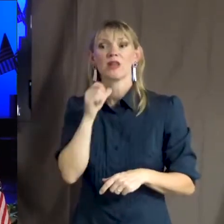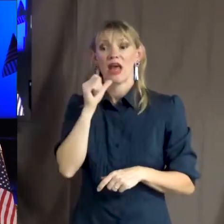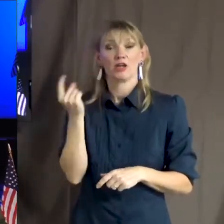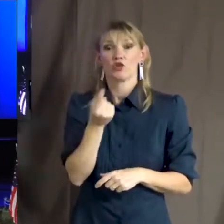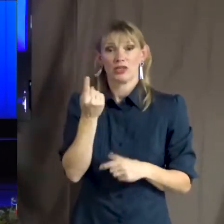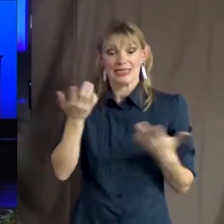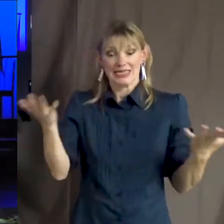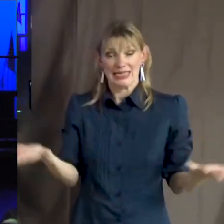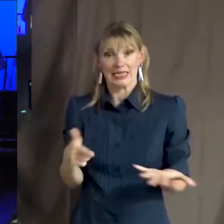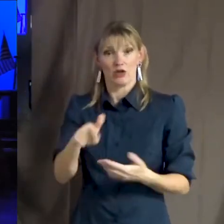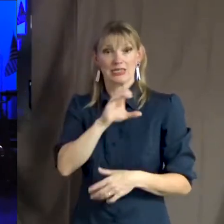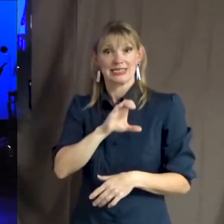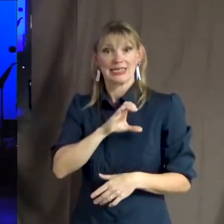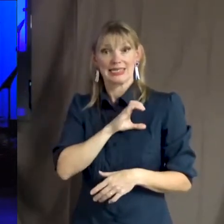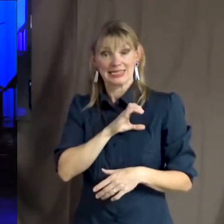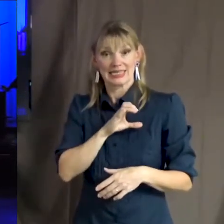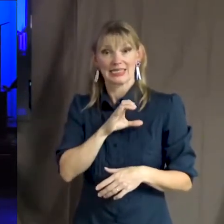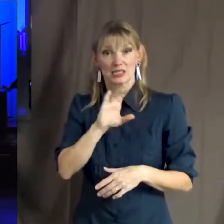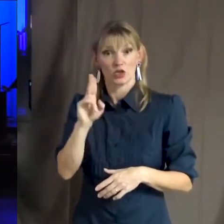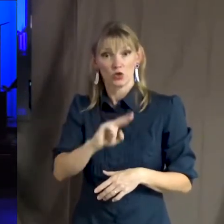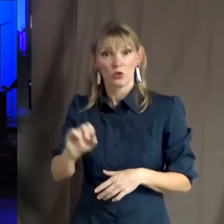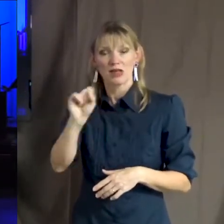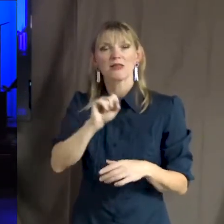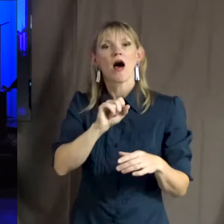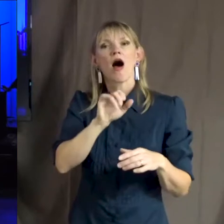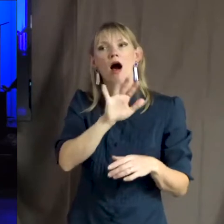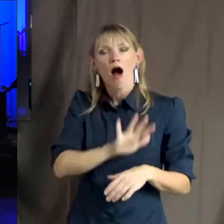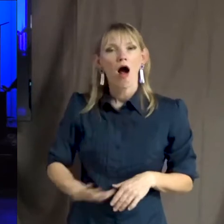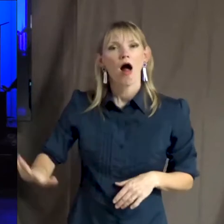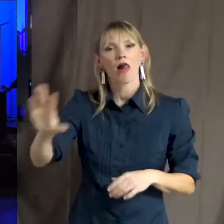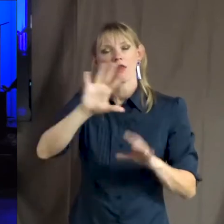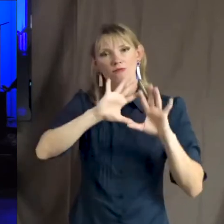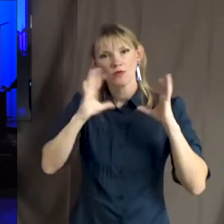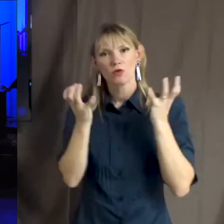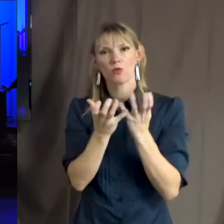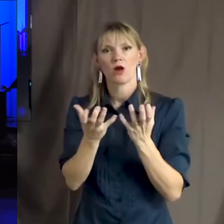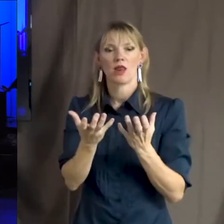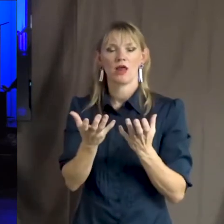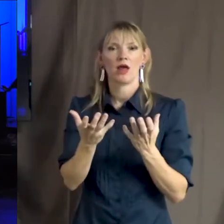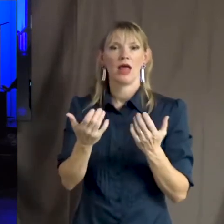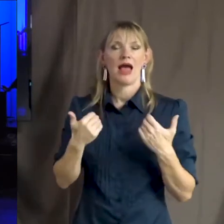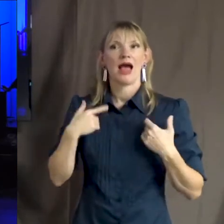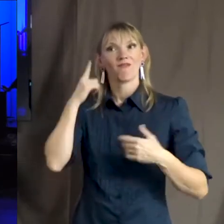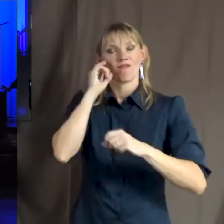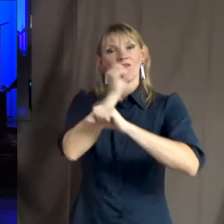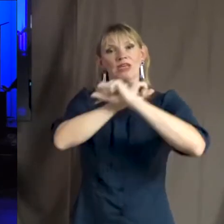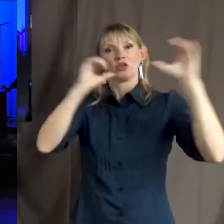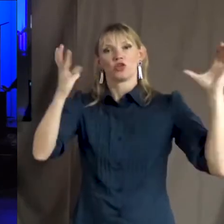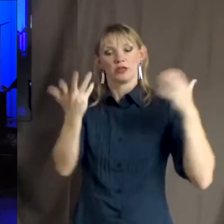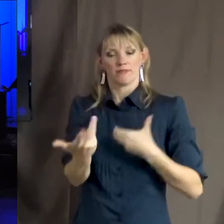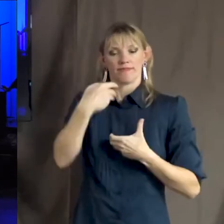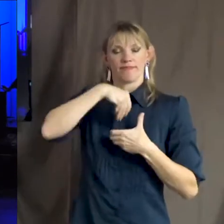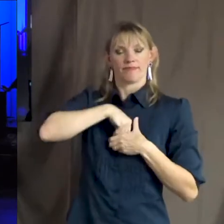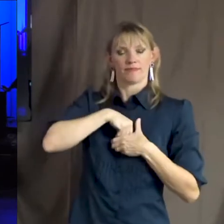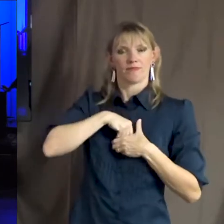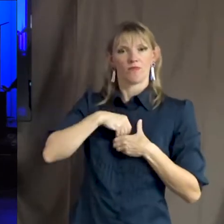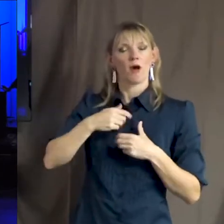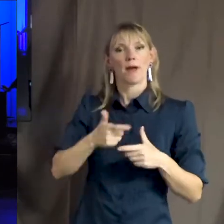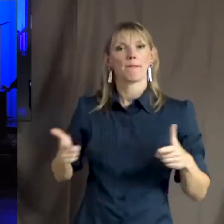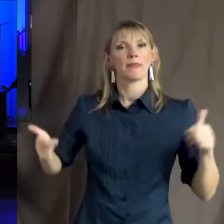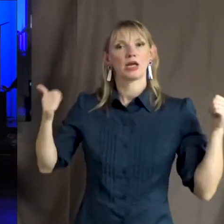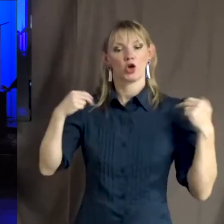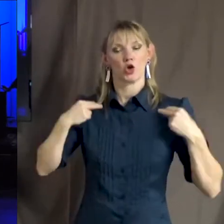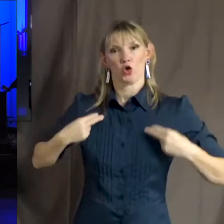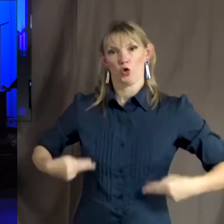who are citizens of the United States, but all over the world. We are embracing a vision for a greater humankind. Do